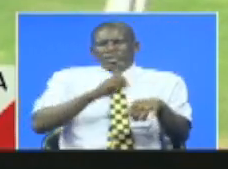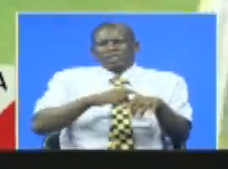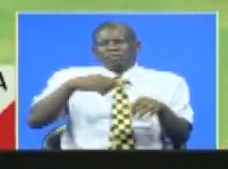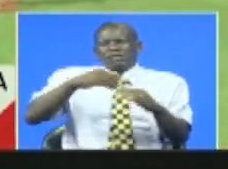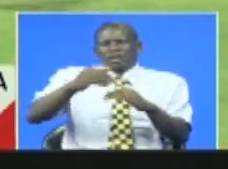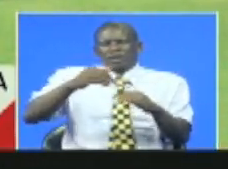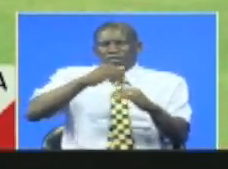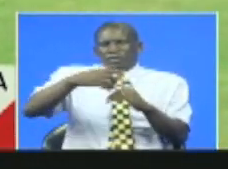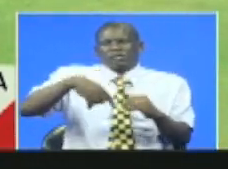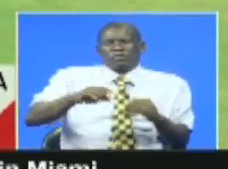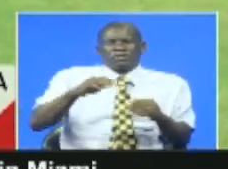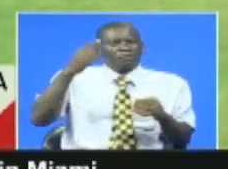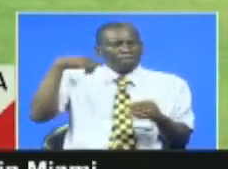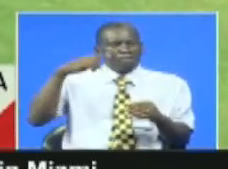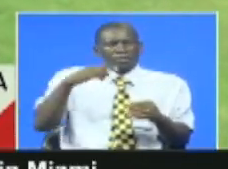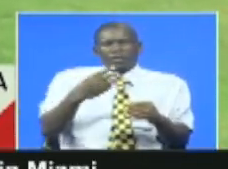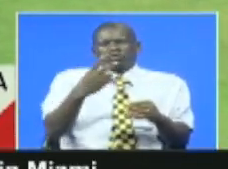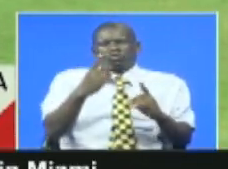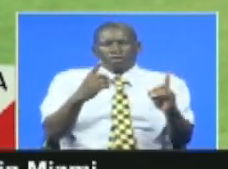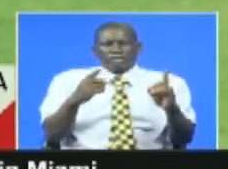in Machakos.